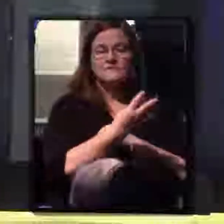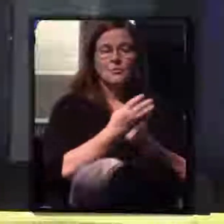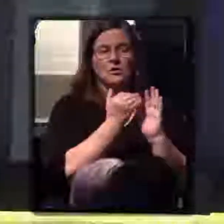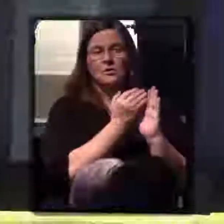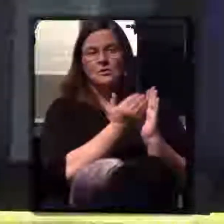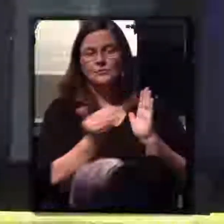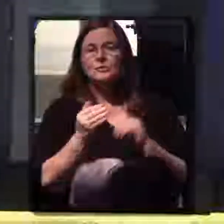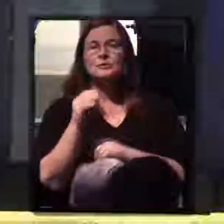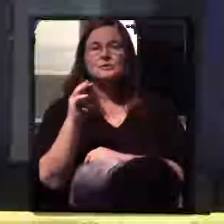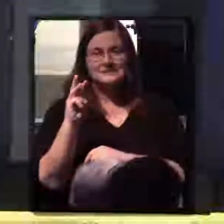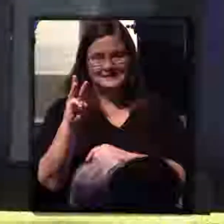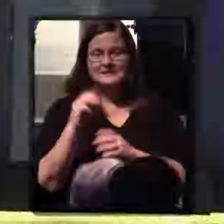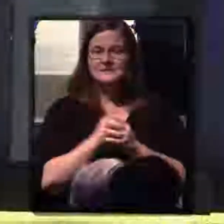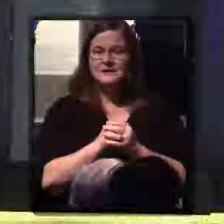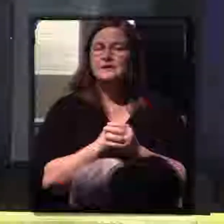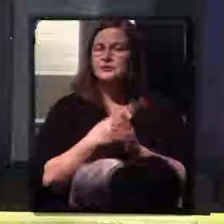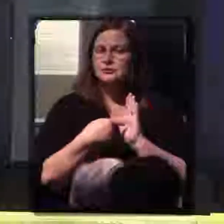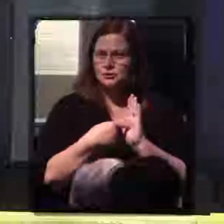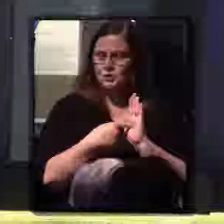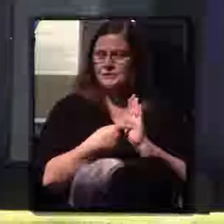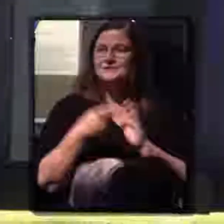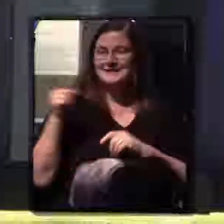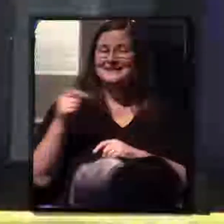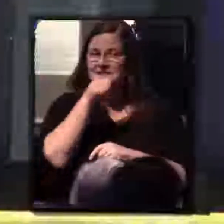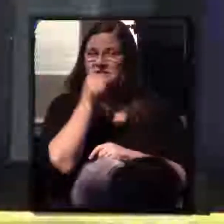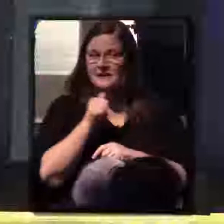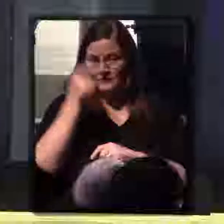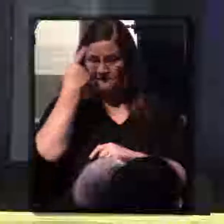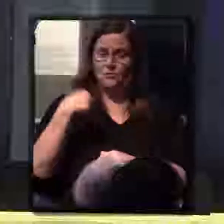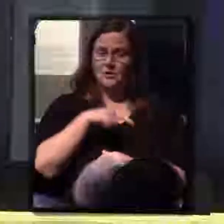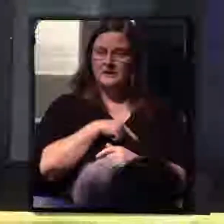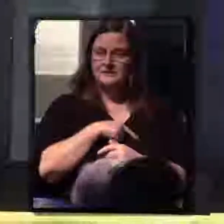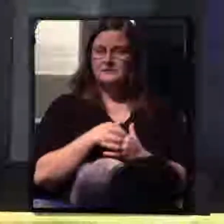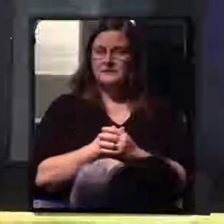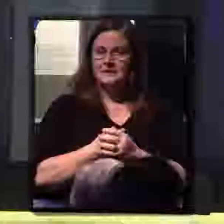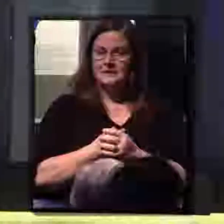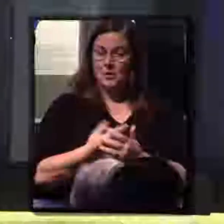was the servant rejected by us, verses 4 through 6 tell us that the servant